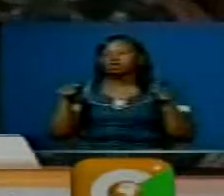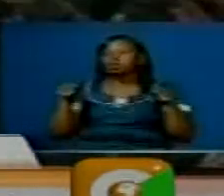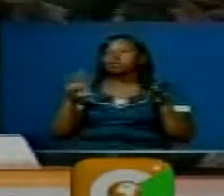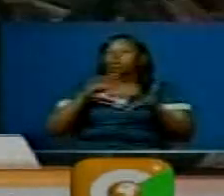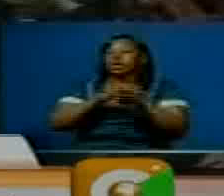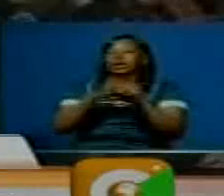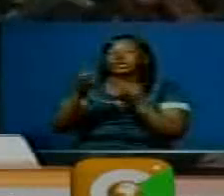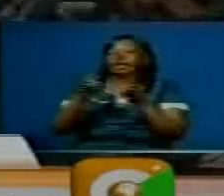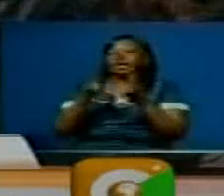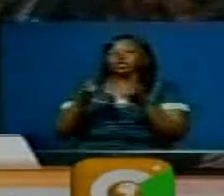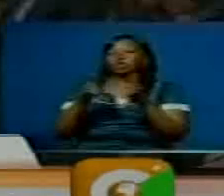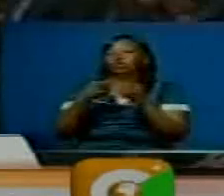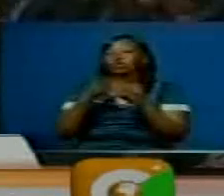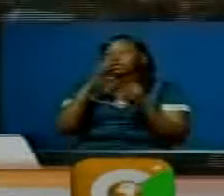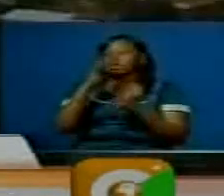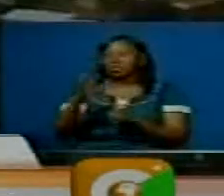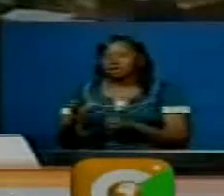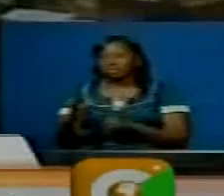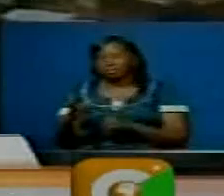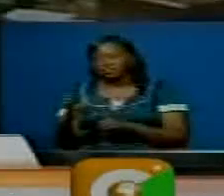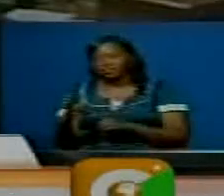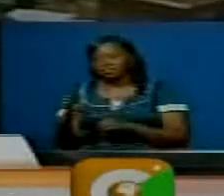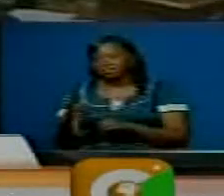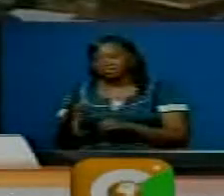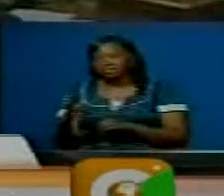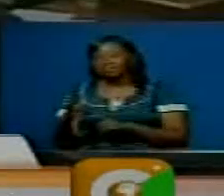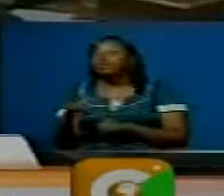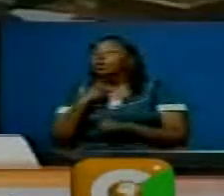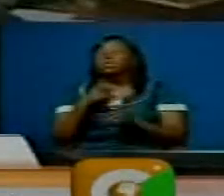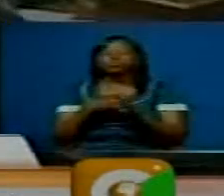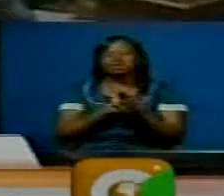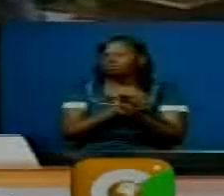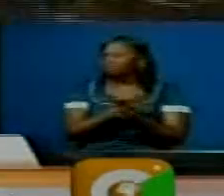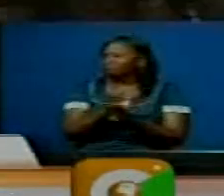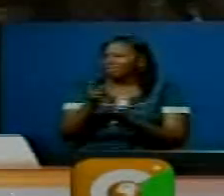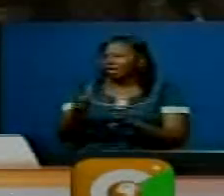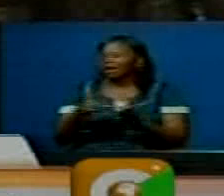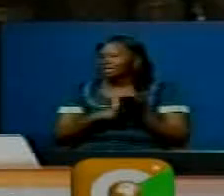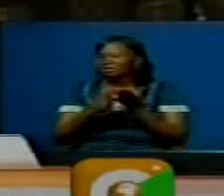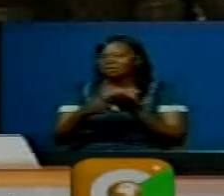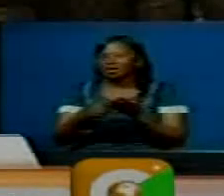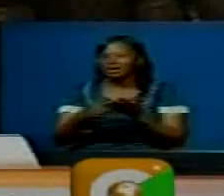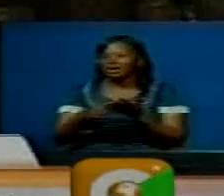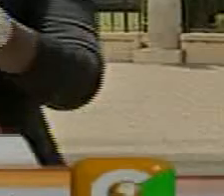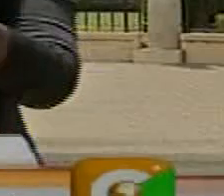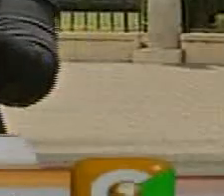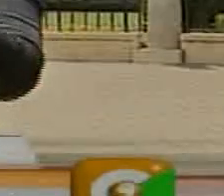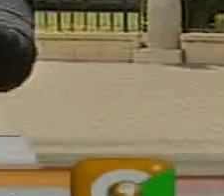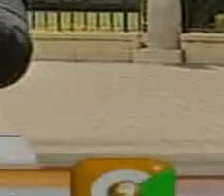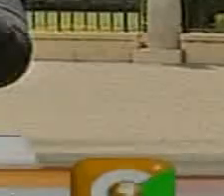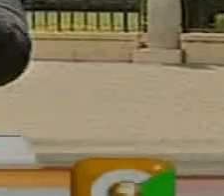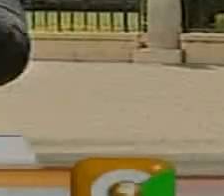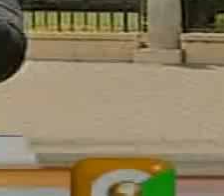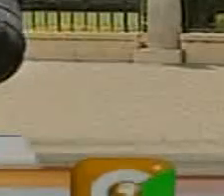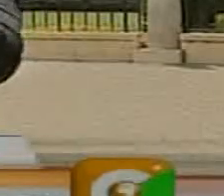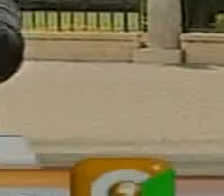the floor and grabbed the paper that Kamama had, pulled it down, and that's how they started. And of course, we have pictures for you on that. We will